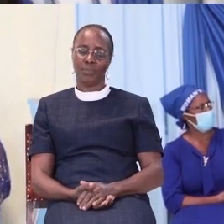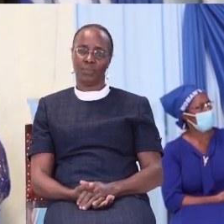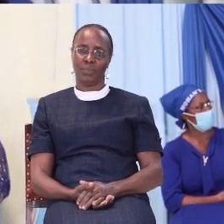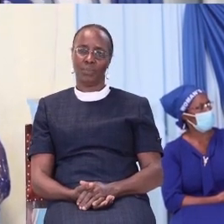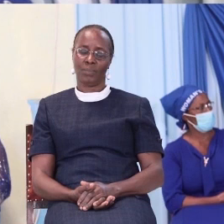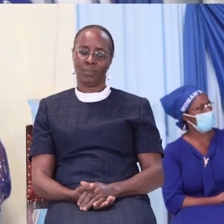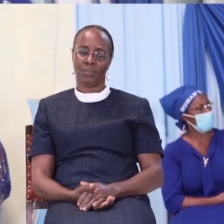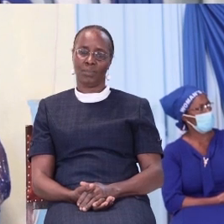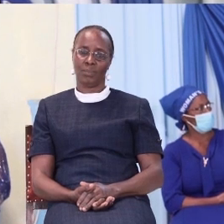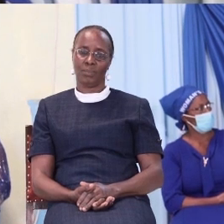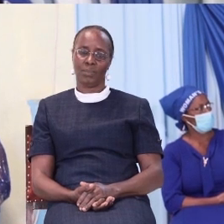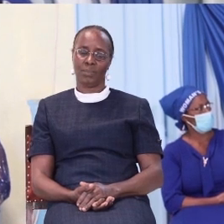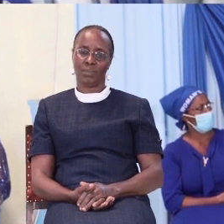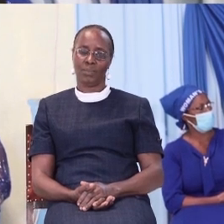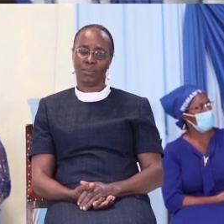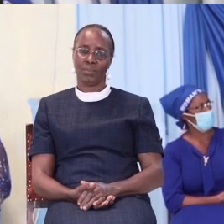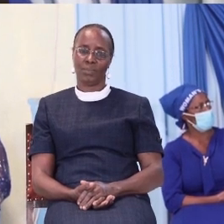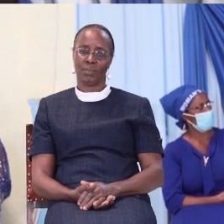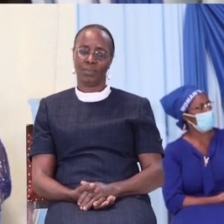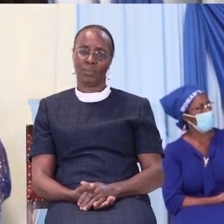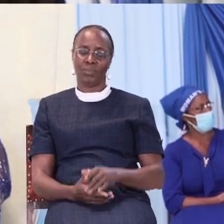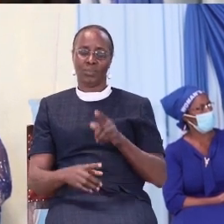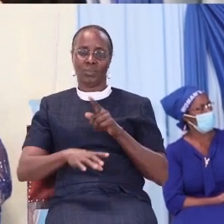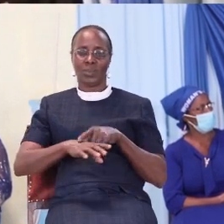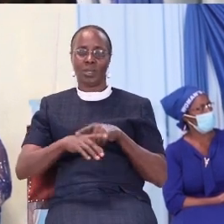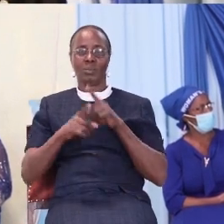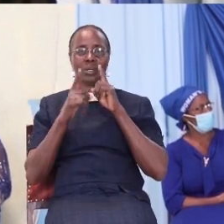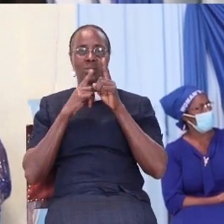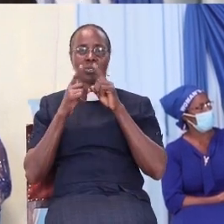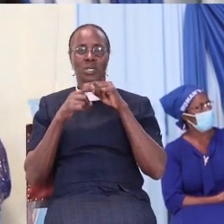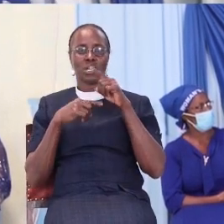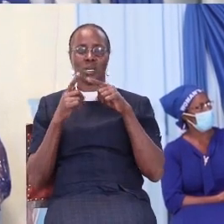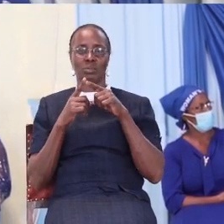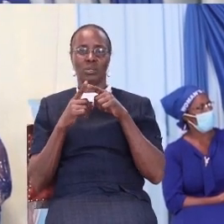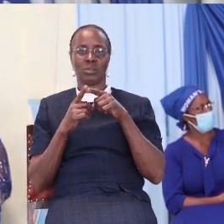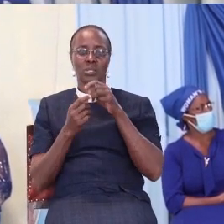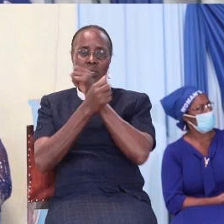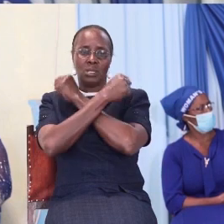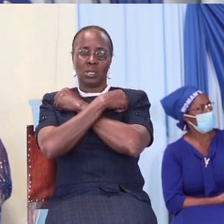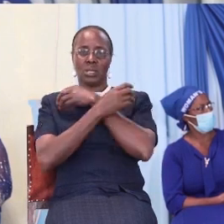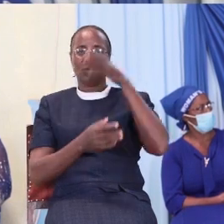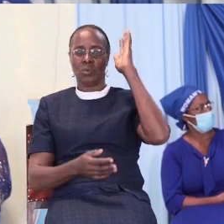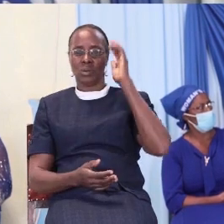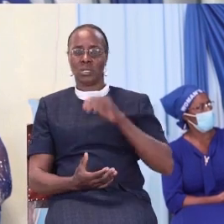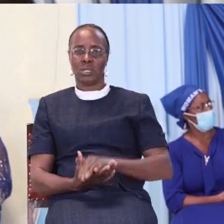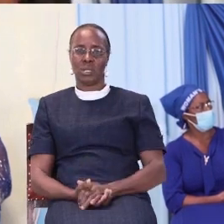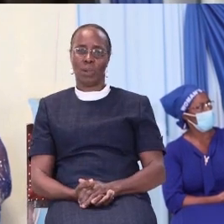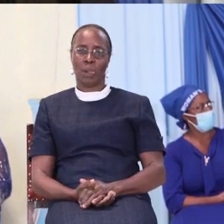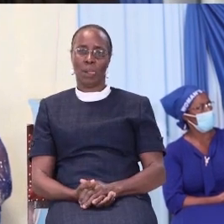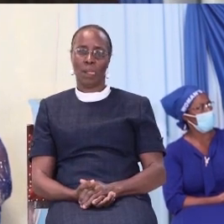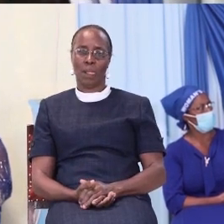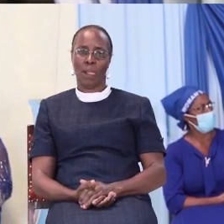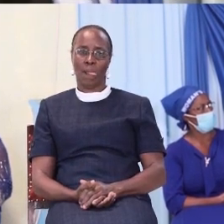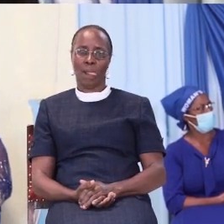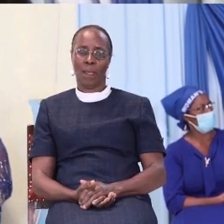are describing the love of God, we should always remember that